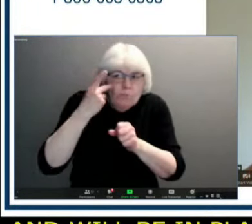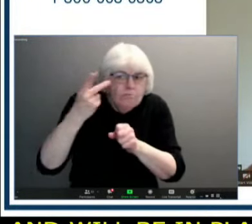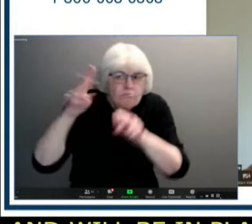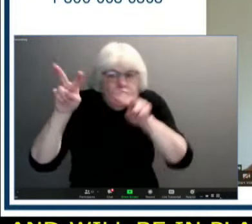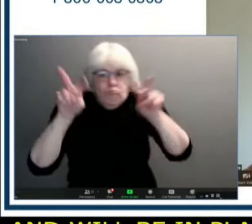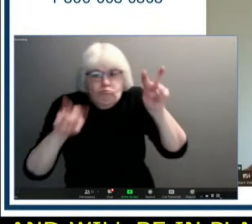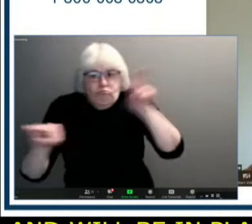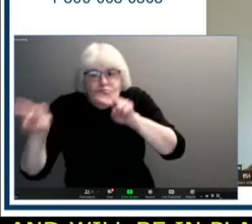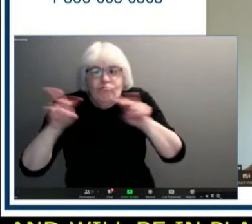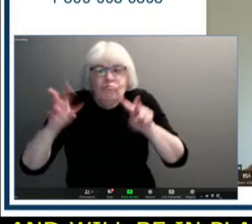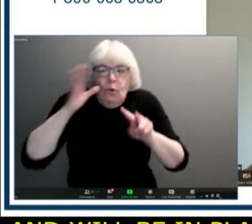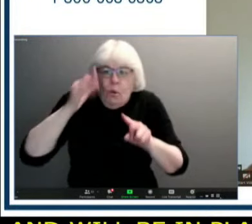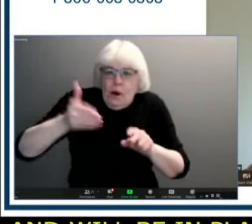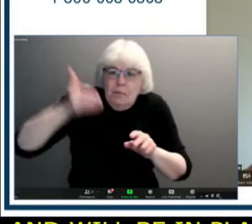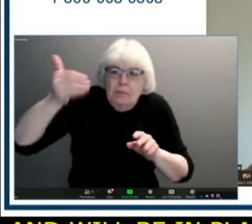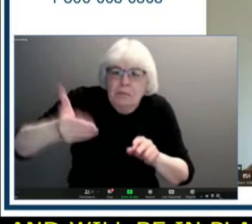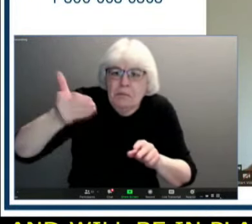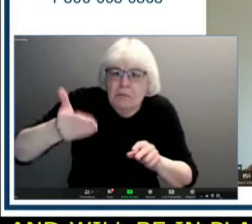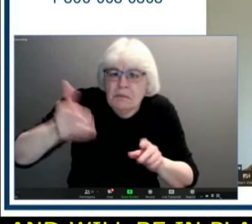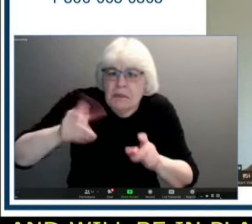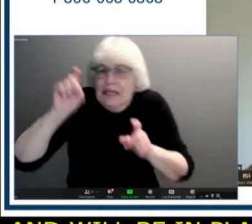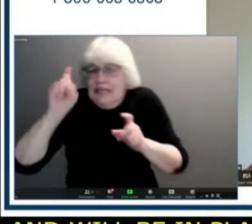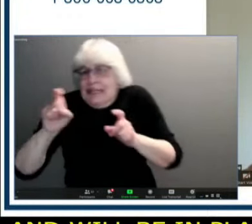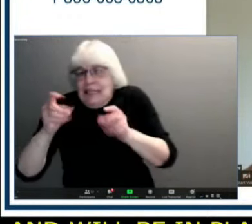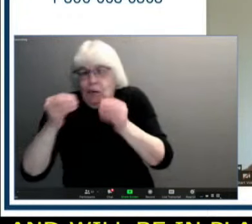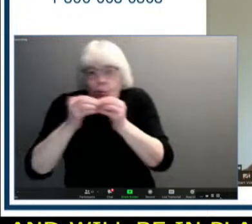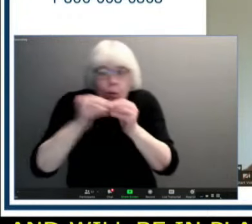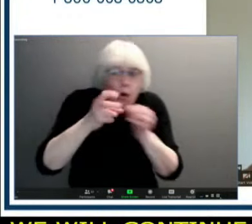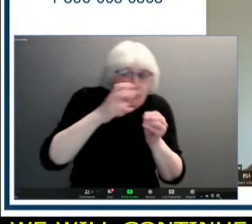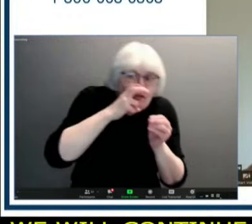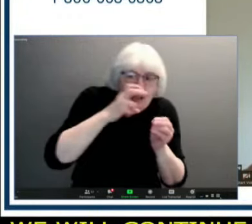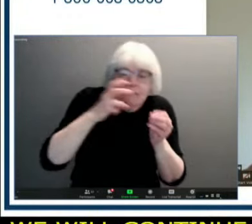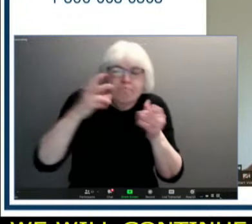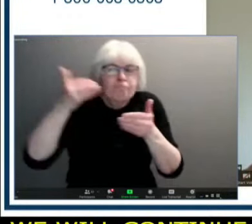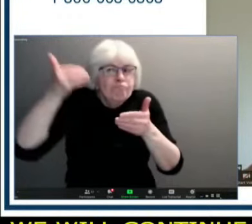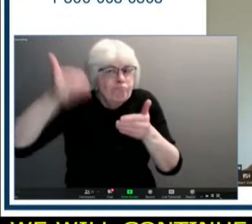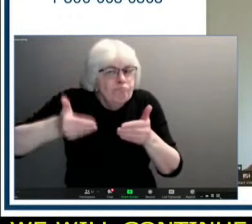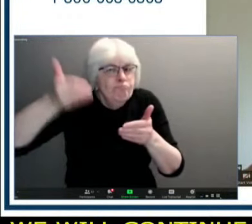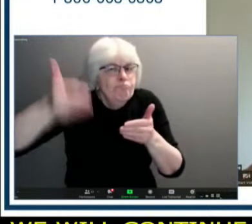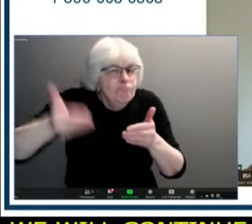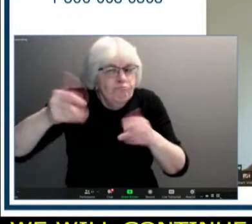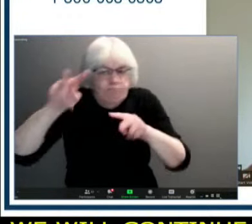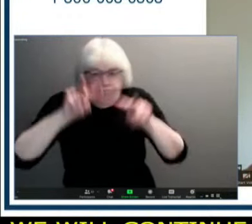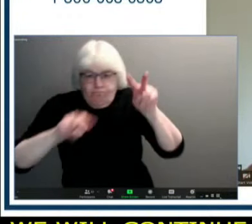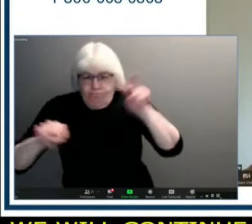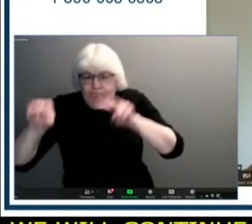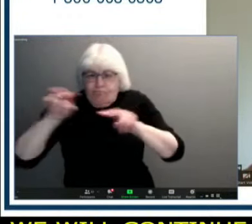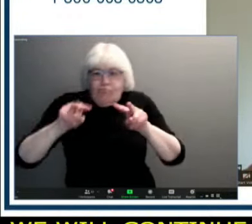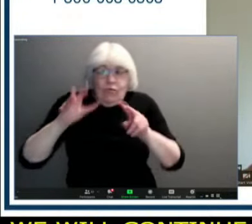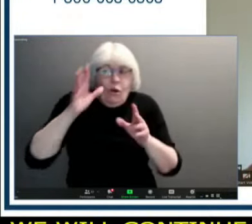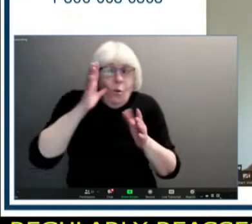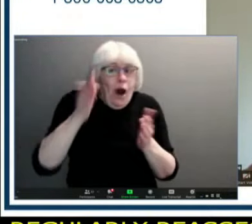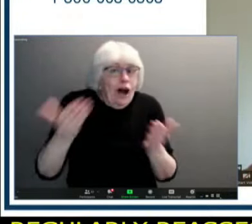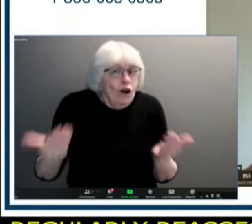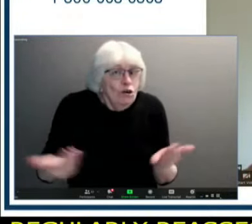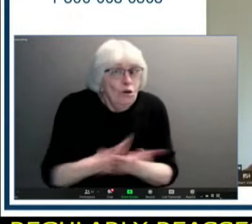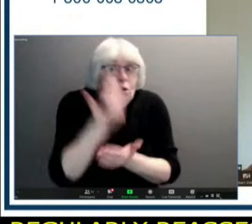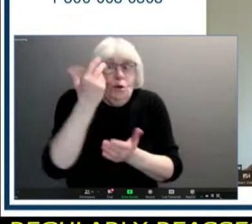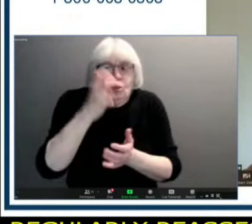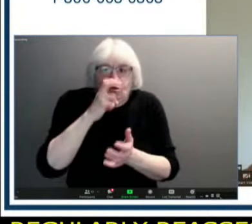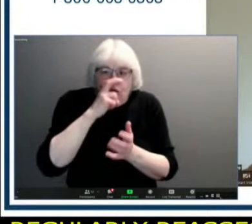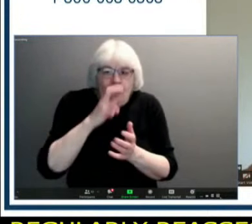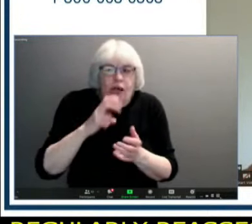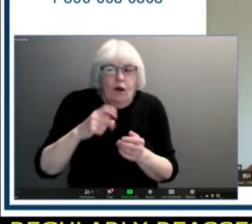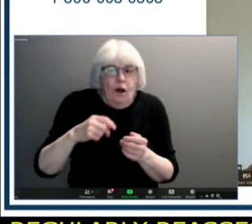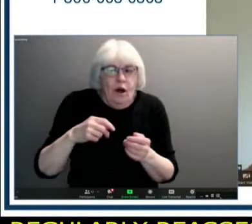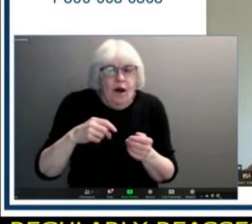for any further changes. So I'll give you an overview of the new restrictions now, and you can find full details in the